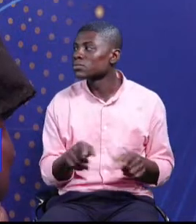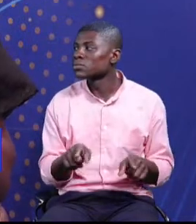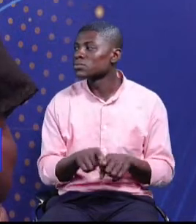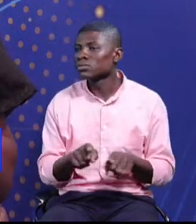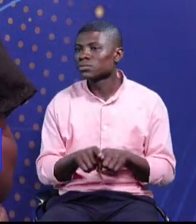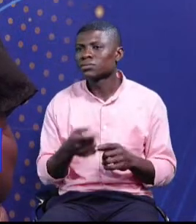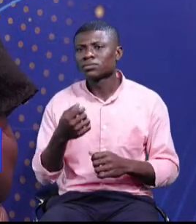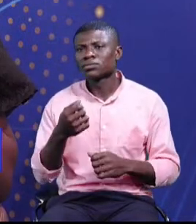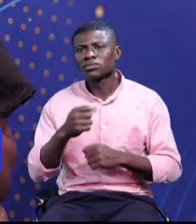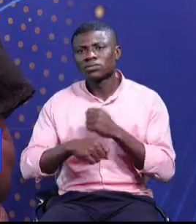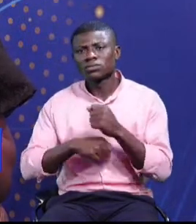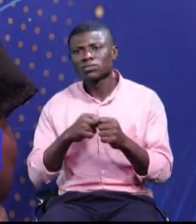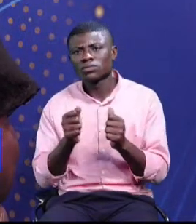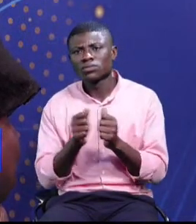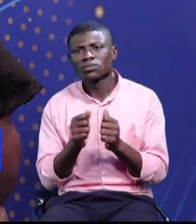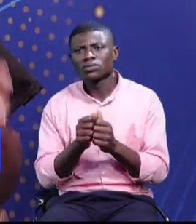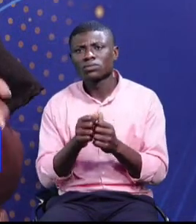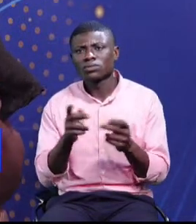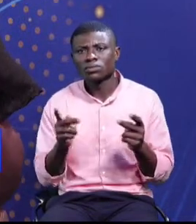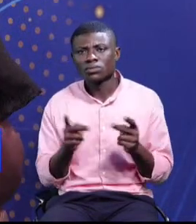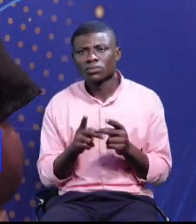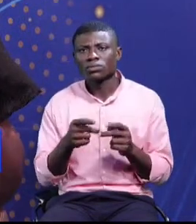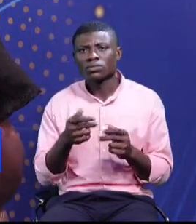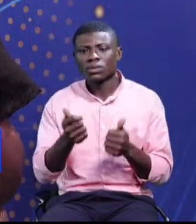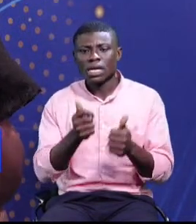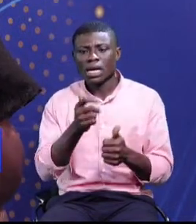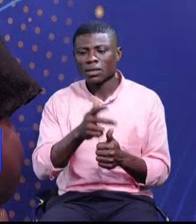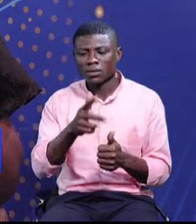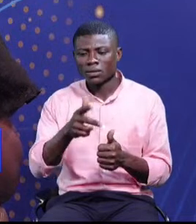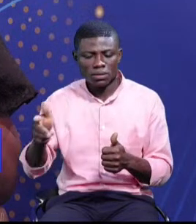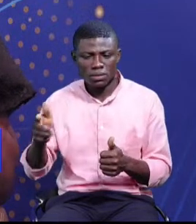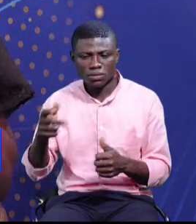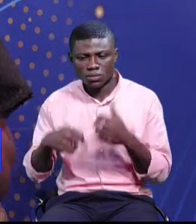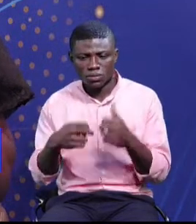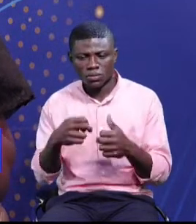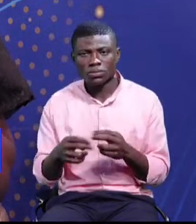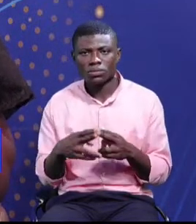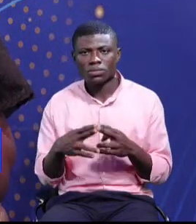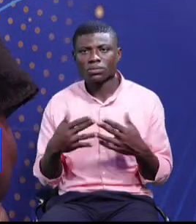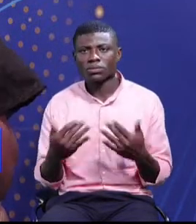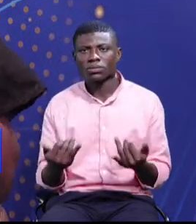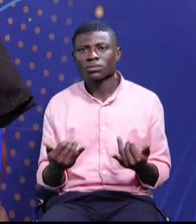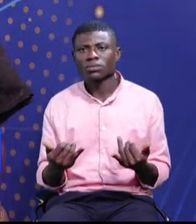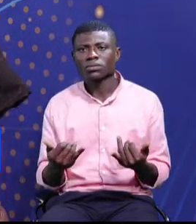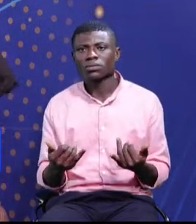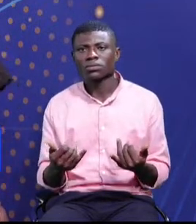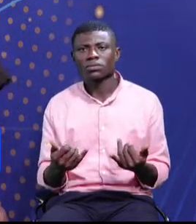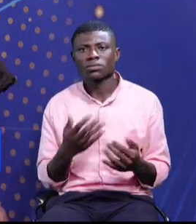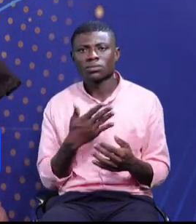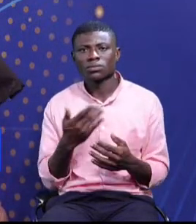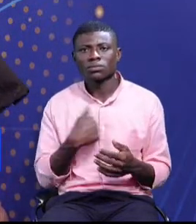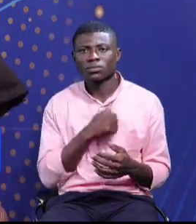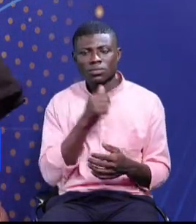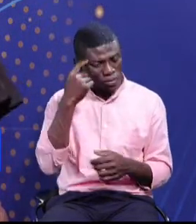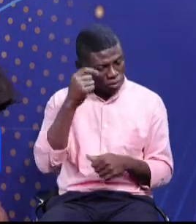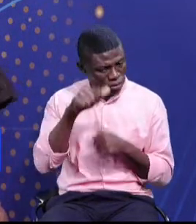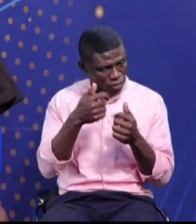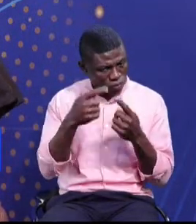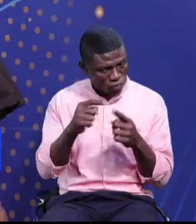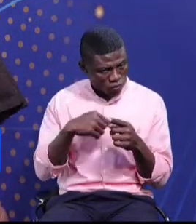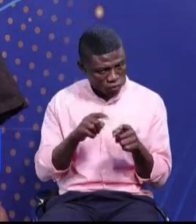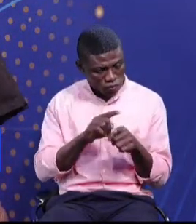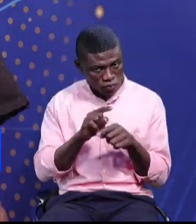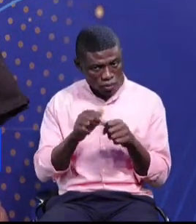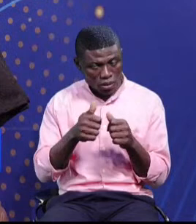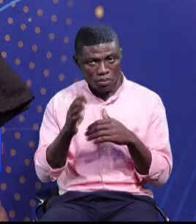they were struggling with the space to car park ratio. So, you know, again, these are the things that we don't really think about when we're doing some